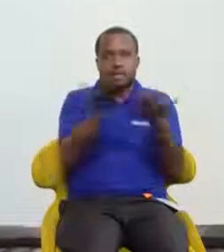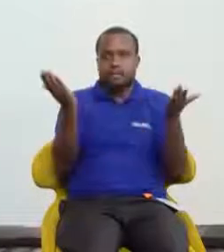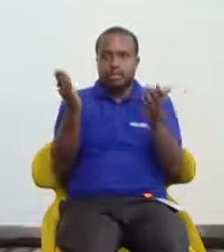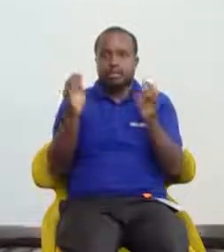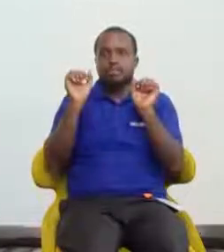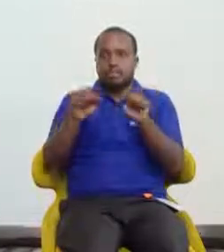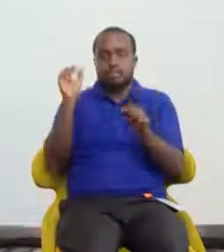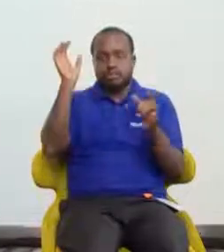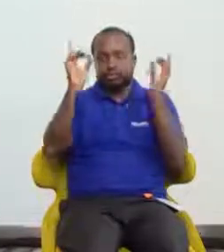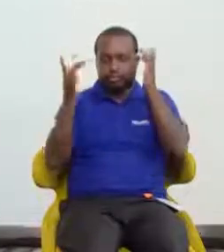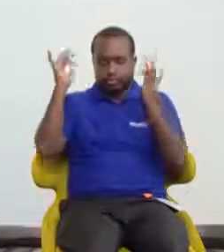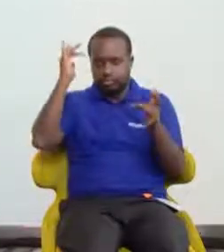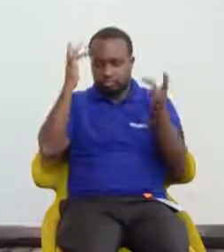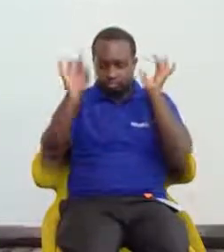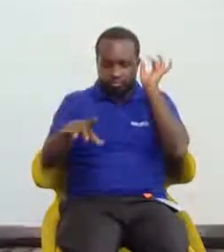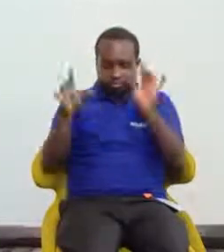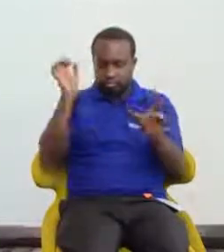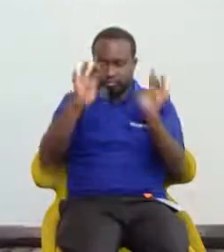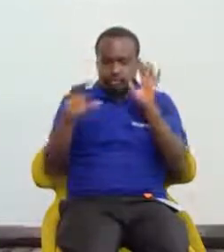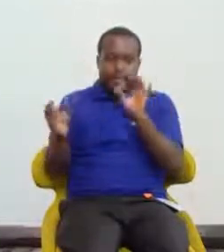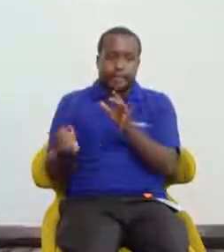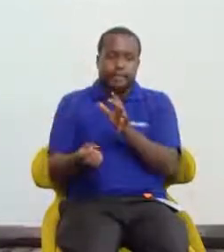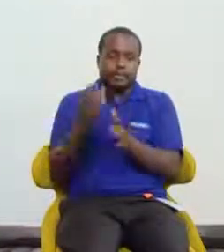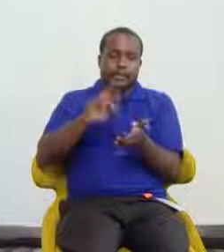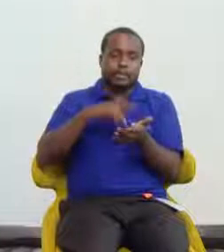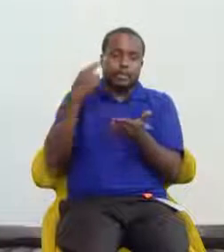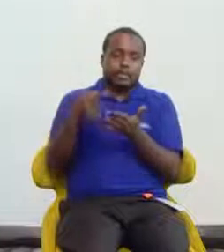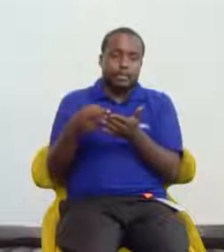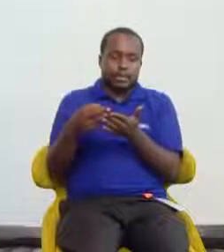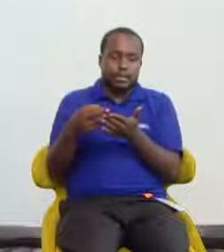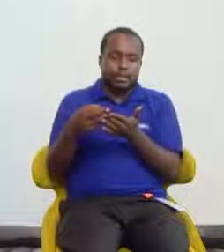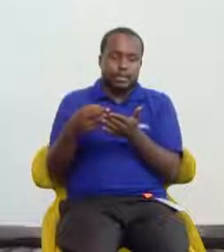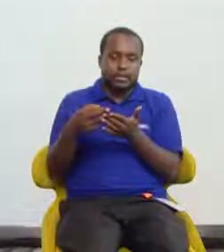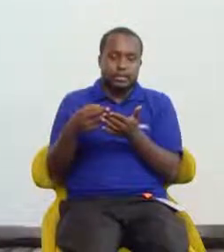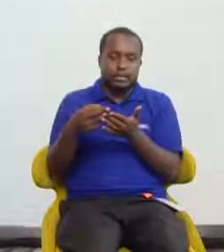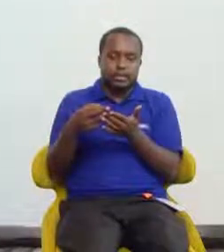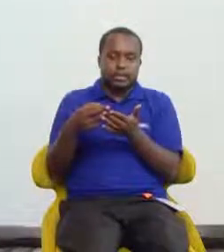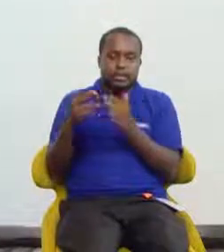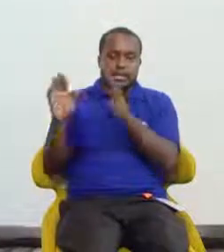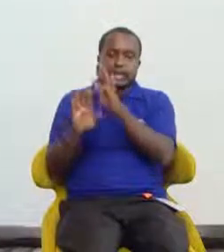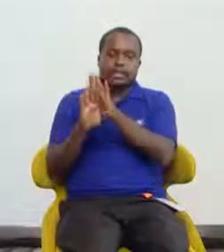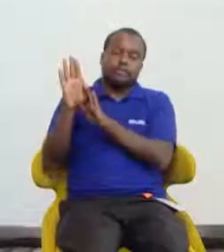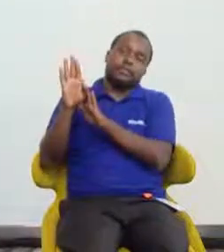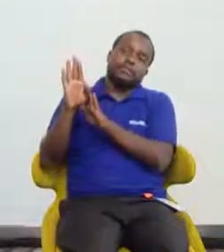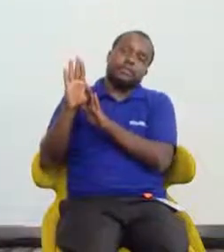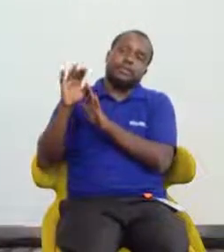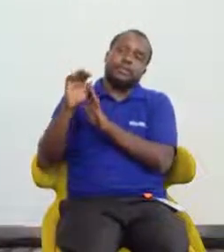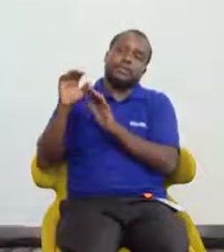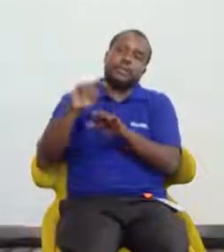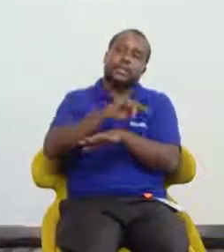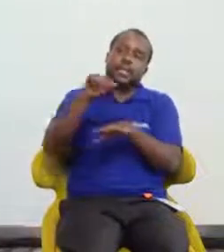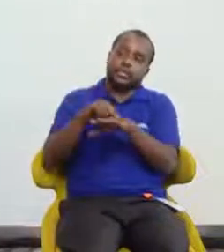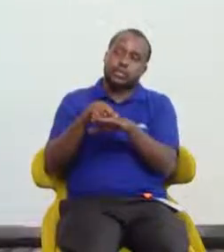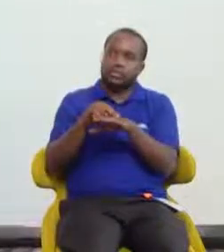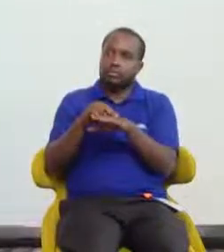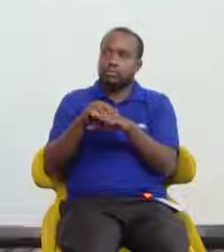can contribute to the production of resources, can contribute to the development of the nation, and can